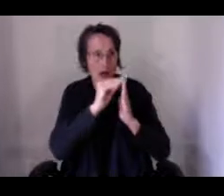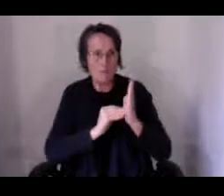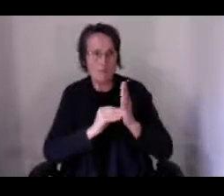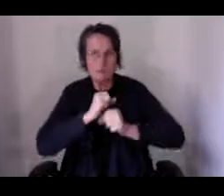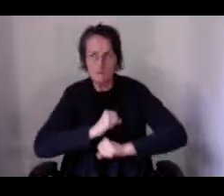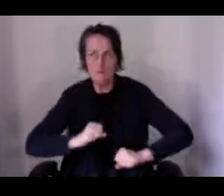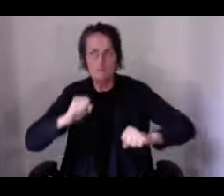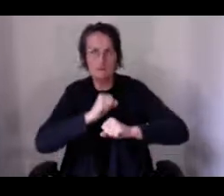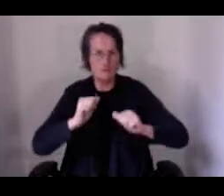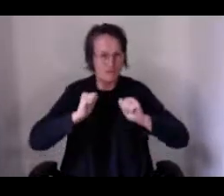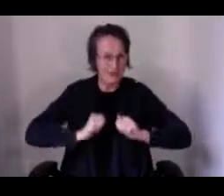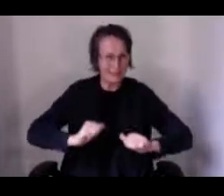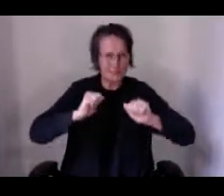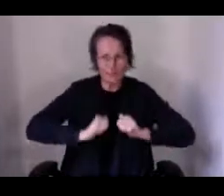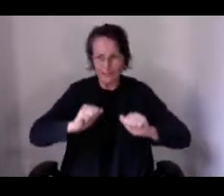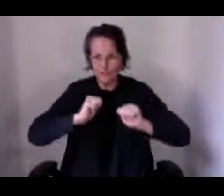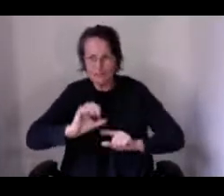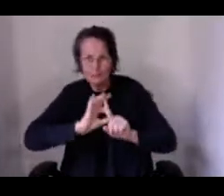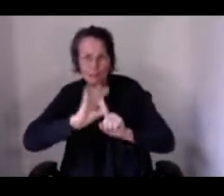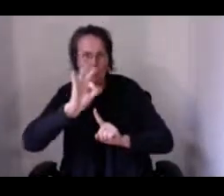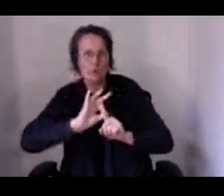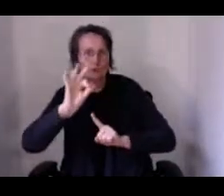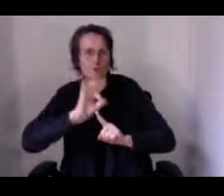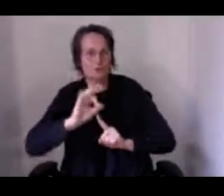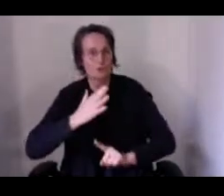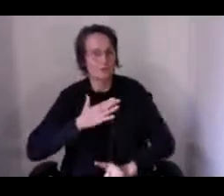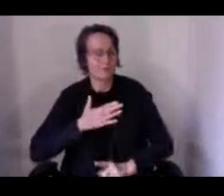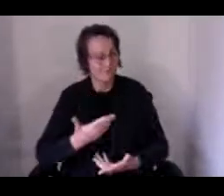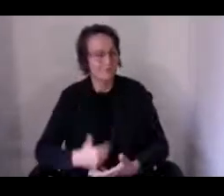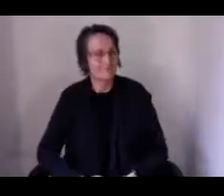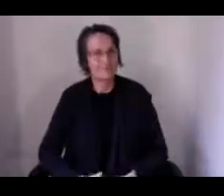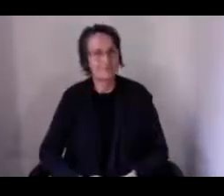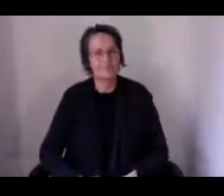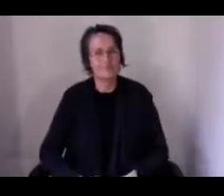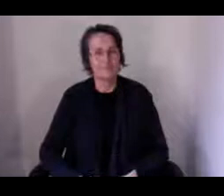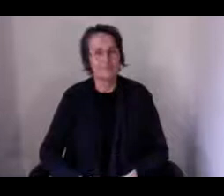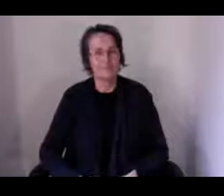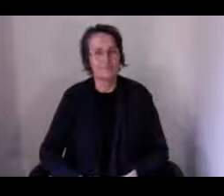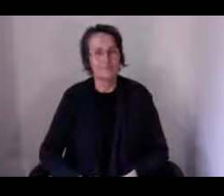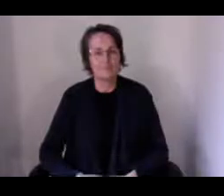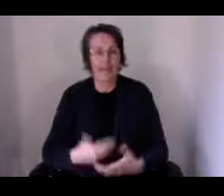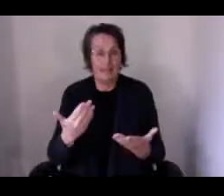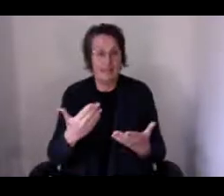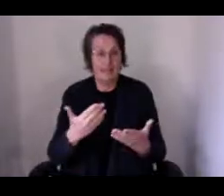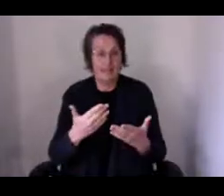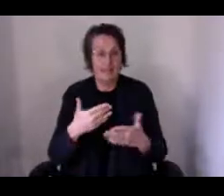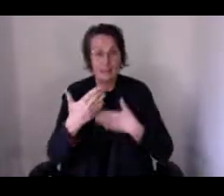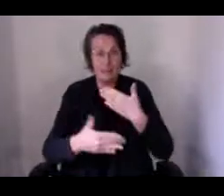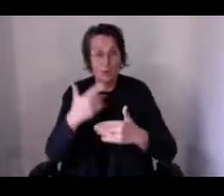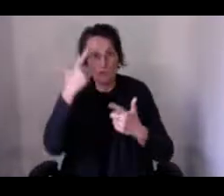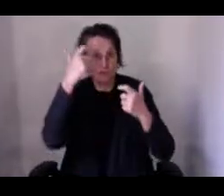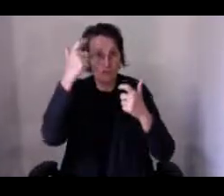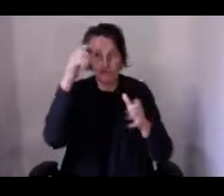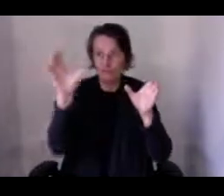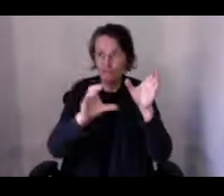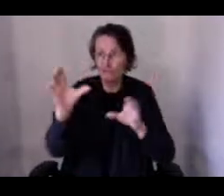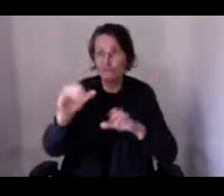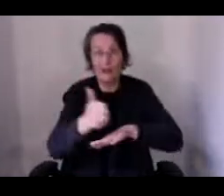like. So that's a good way to think about it too. And to keep creating and don't give up. it can